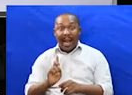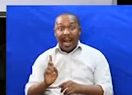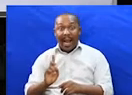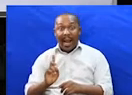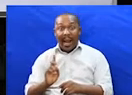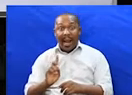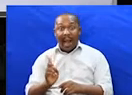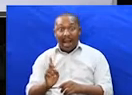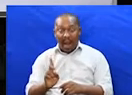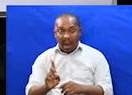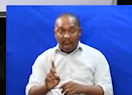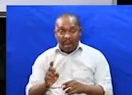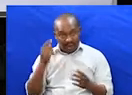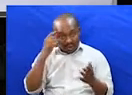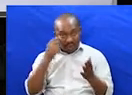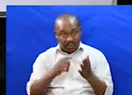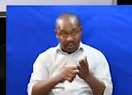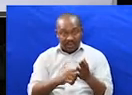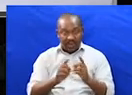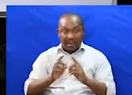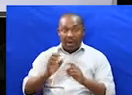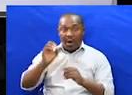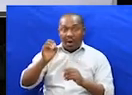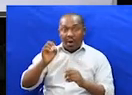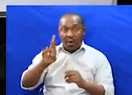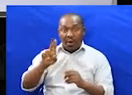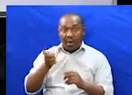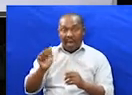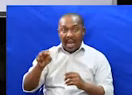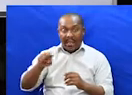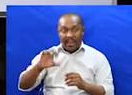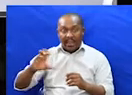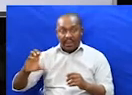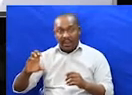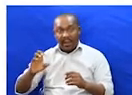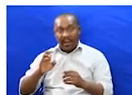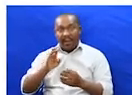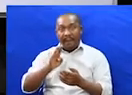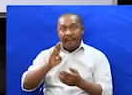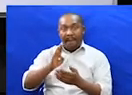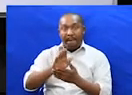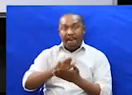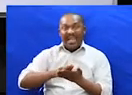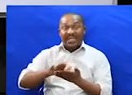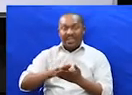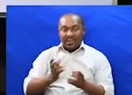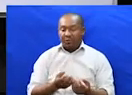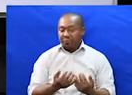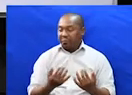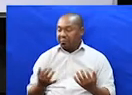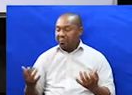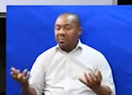types of organic bases. Different types of organic bases. We